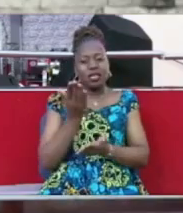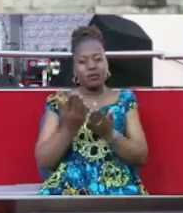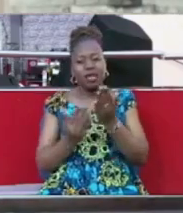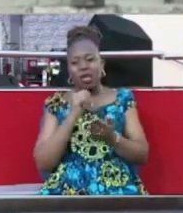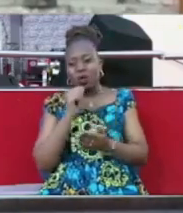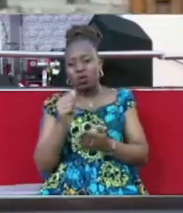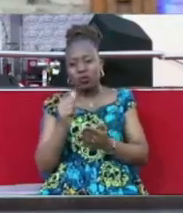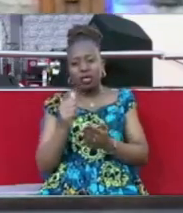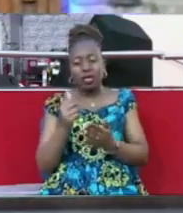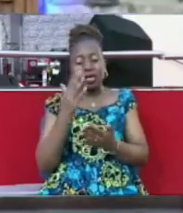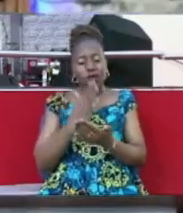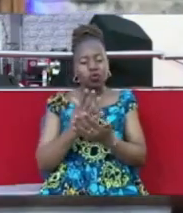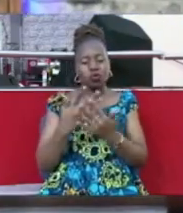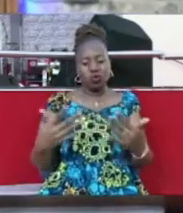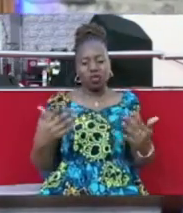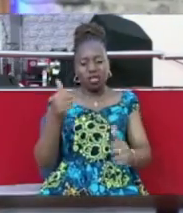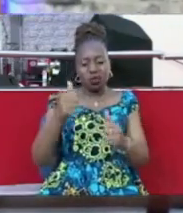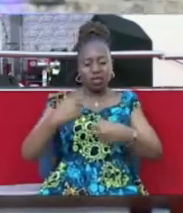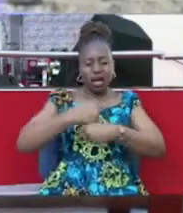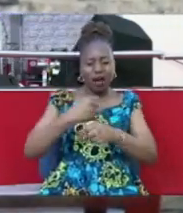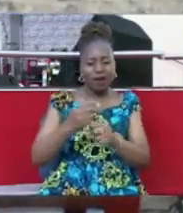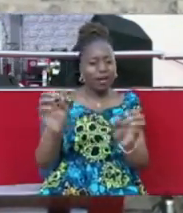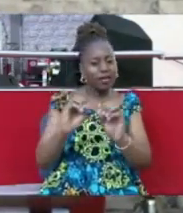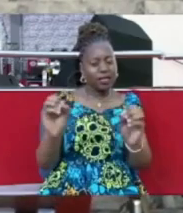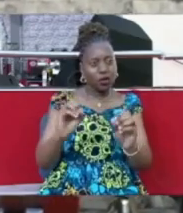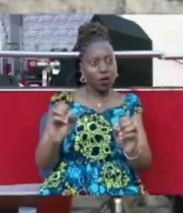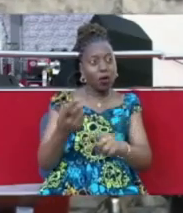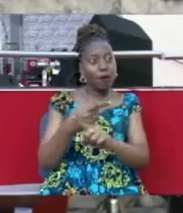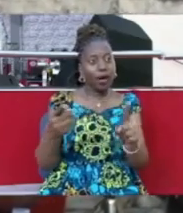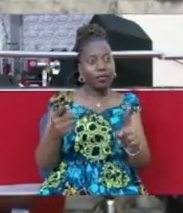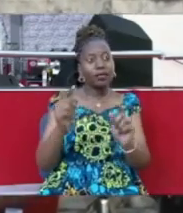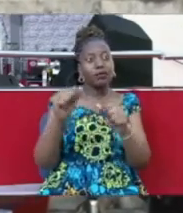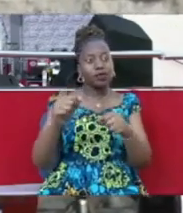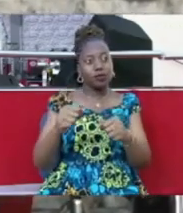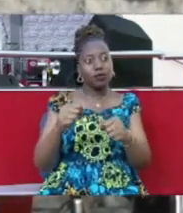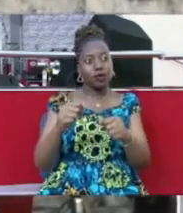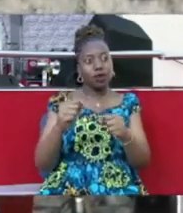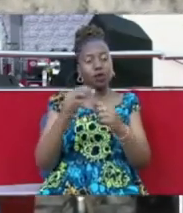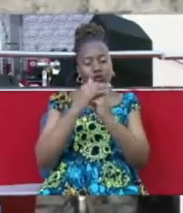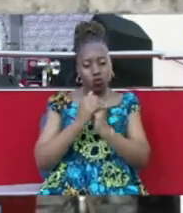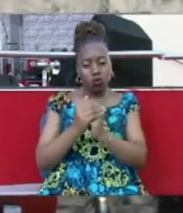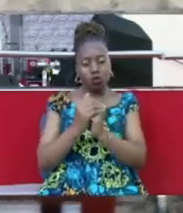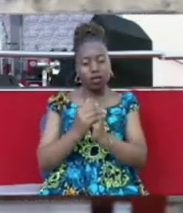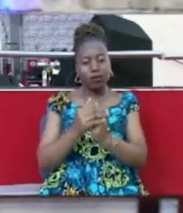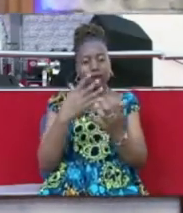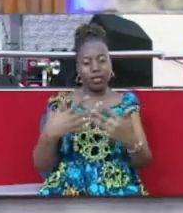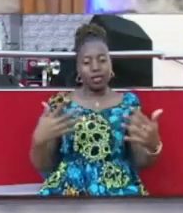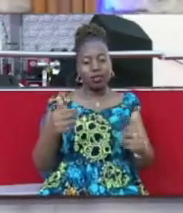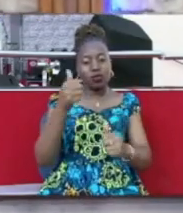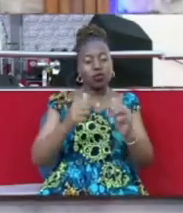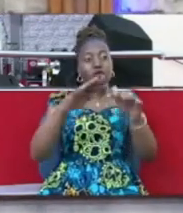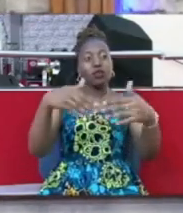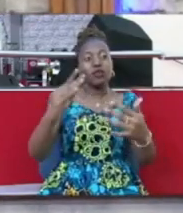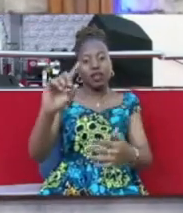michongo, but there are those things that we have given the first place in our lives. Lakini kuna yale mambo tumeyapatia sehemu ya kwanza ya maisha yetu. Yesterday my